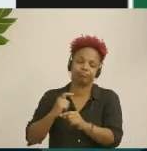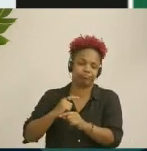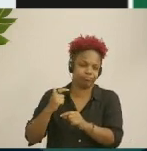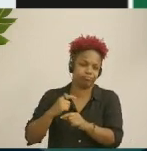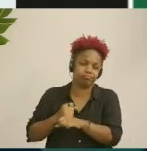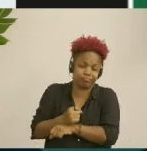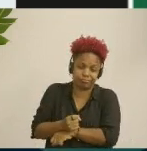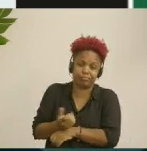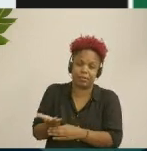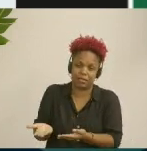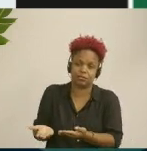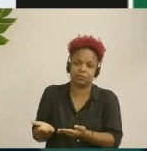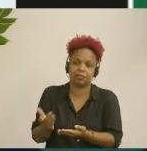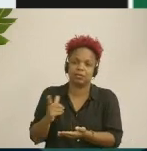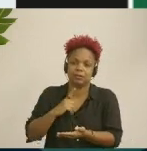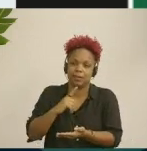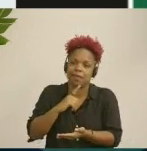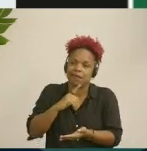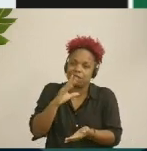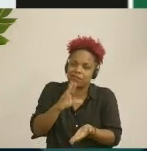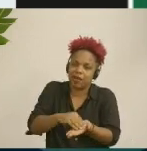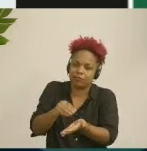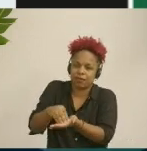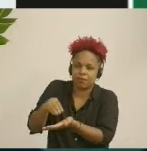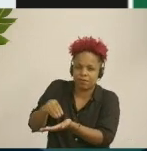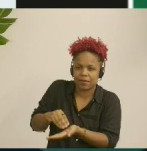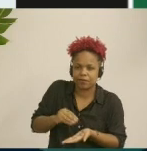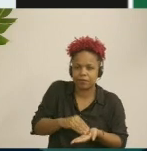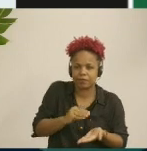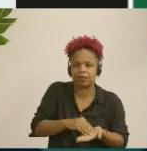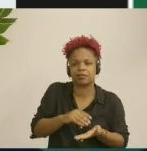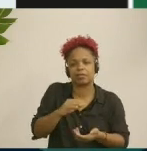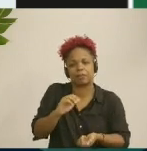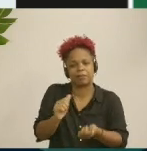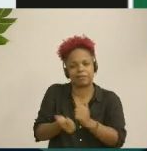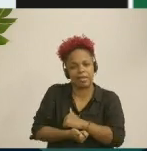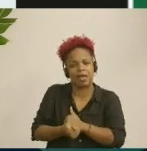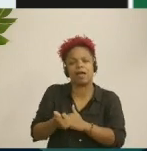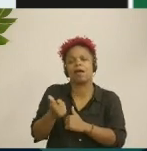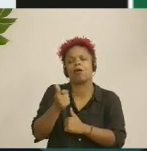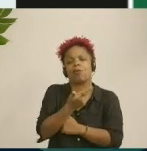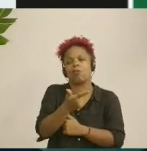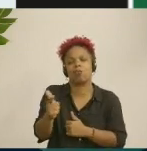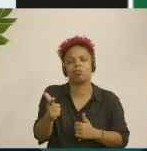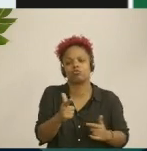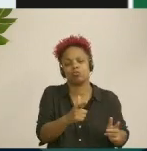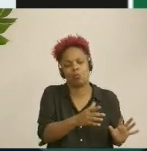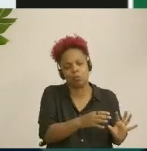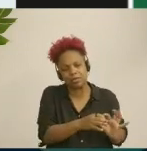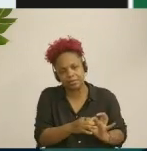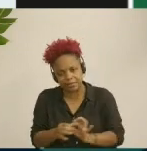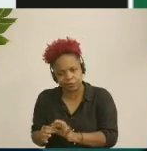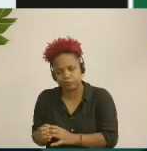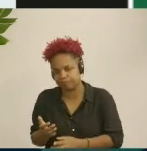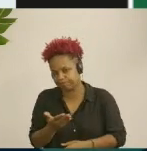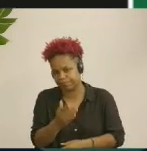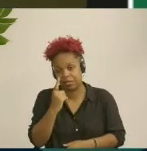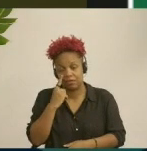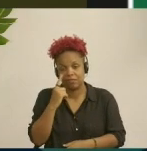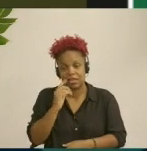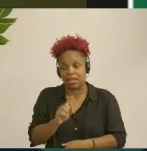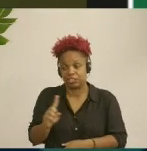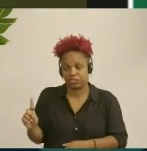down on efforts to power SDG efforts with country-level best evidence. Thank you very much.